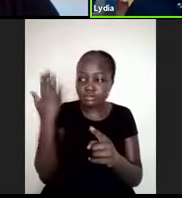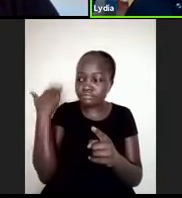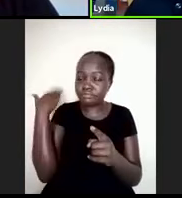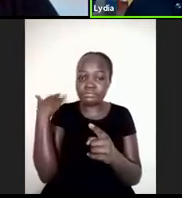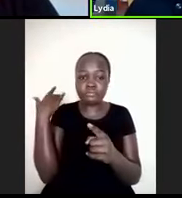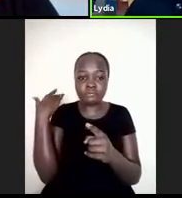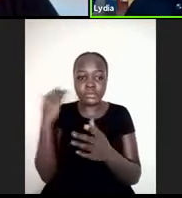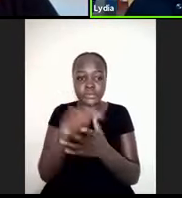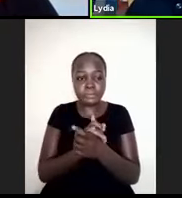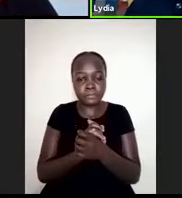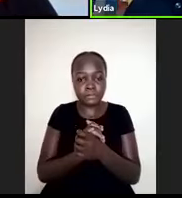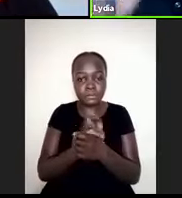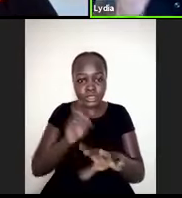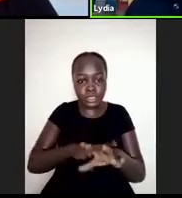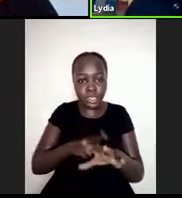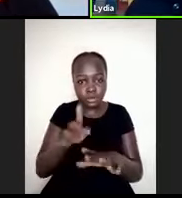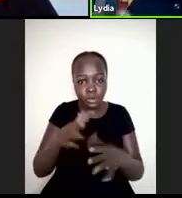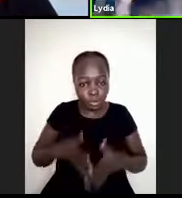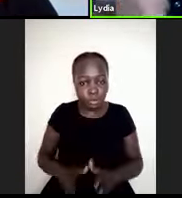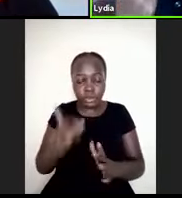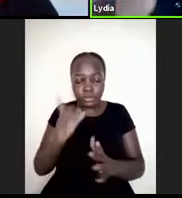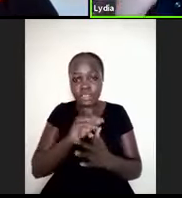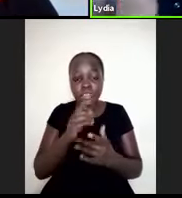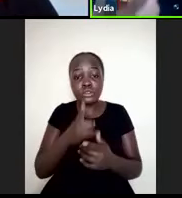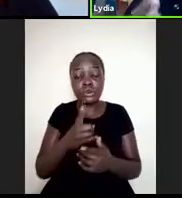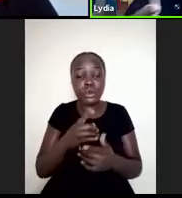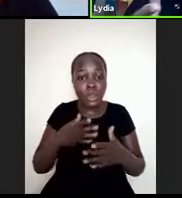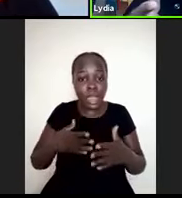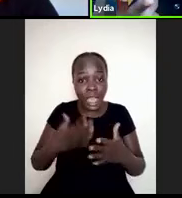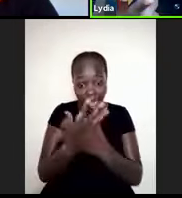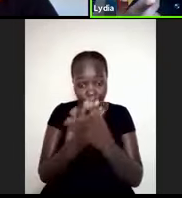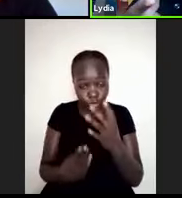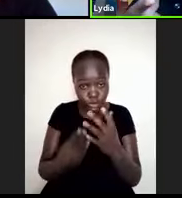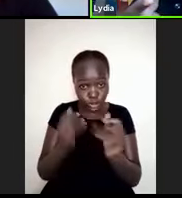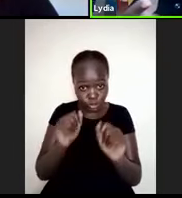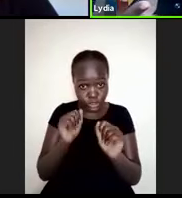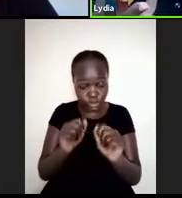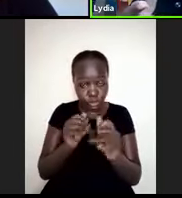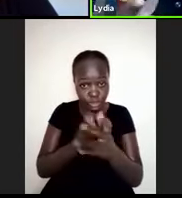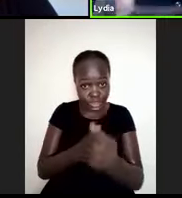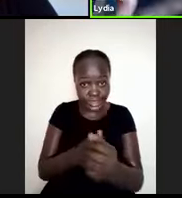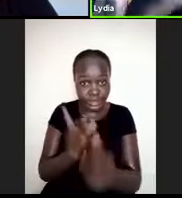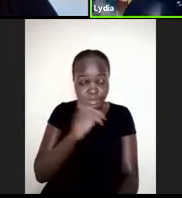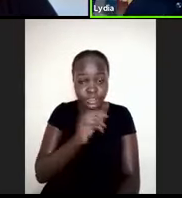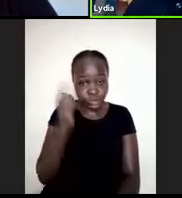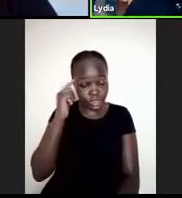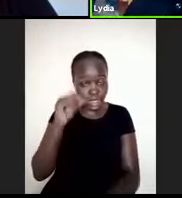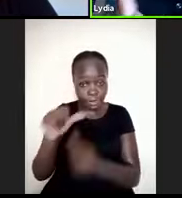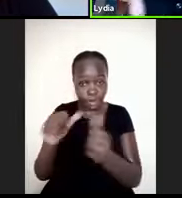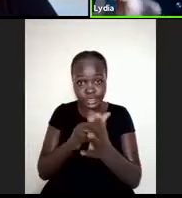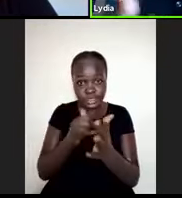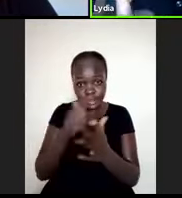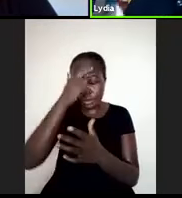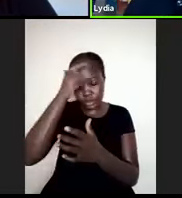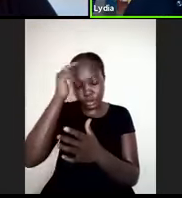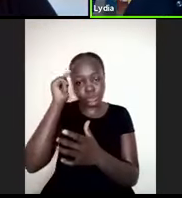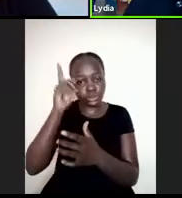in your mother's womb. So abortion, it can lead you to think of it. Yeah, because